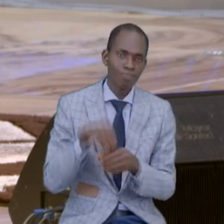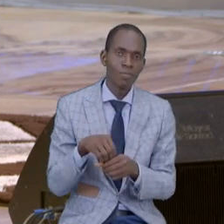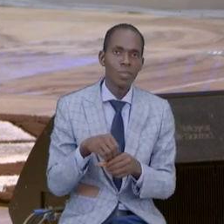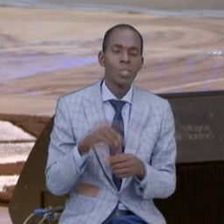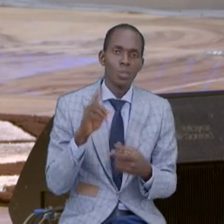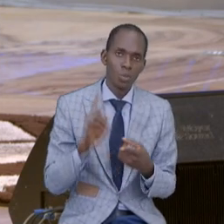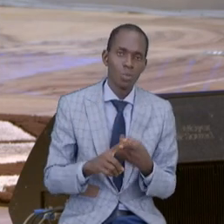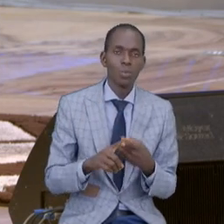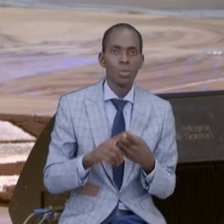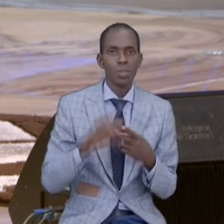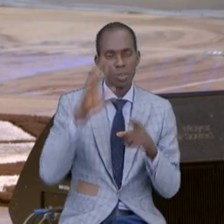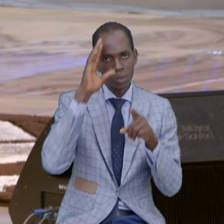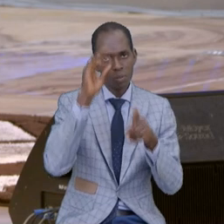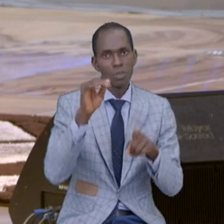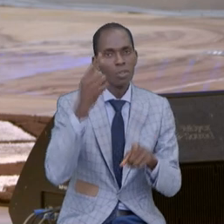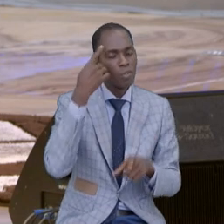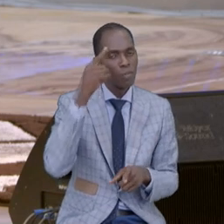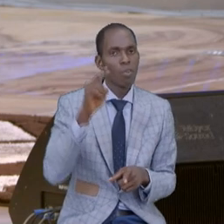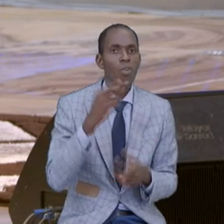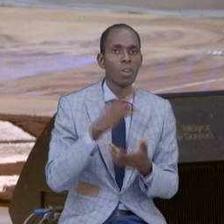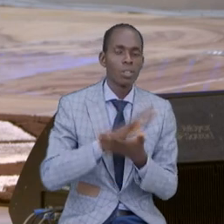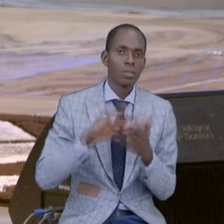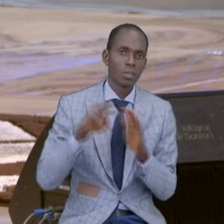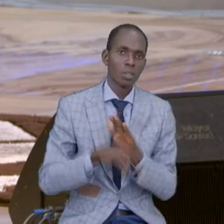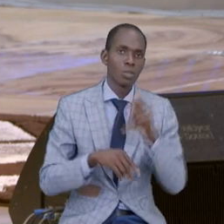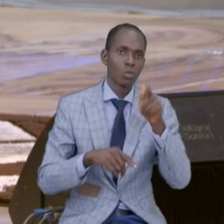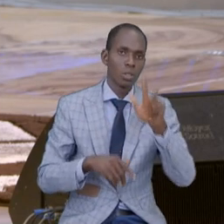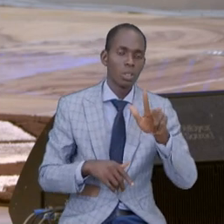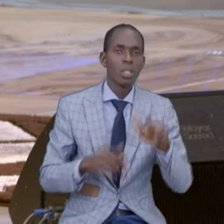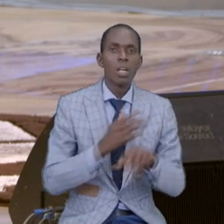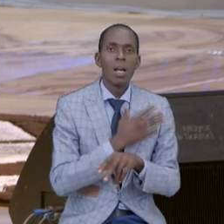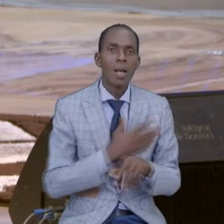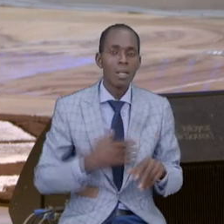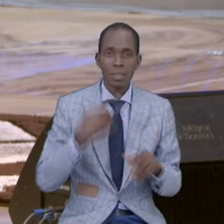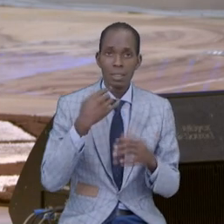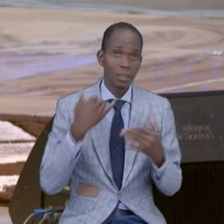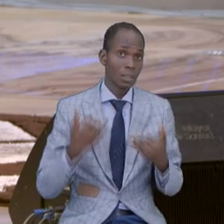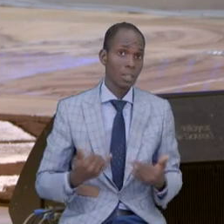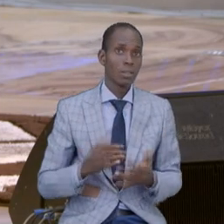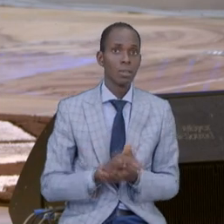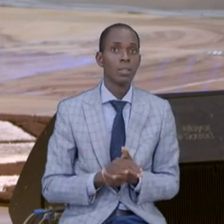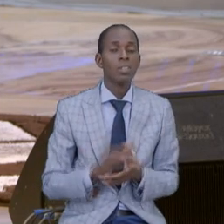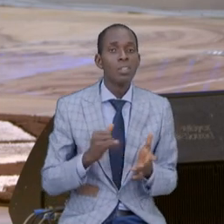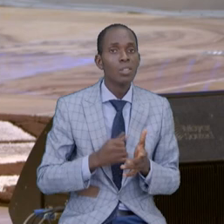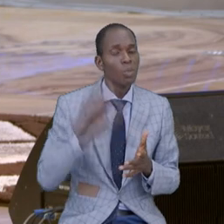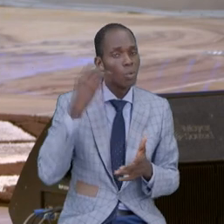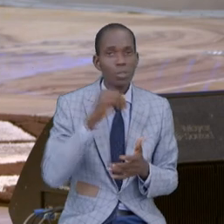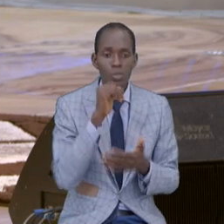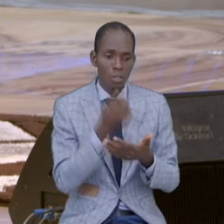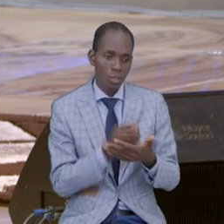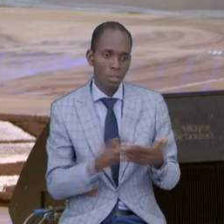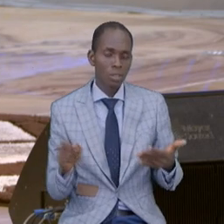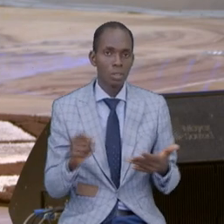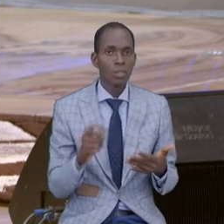him for righteousness. Verse 23, and it says, now it was not written for his